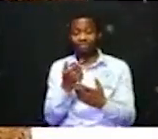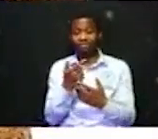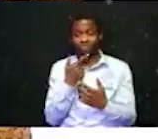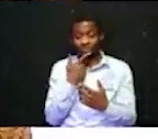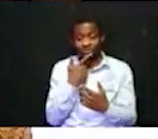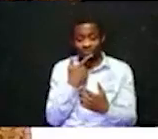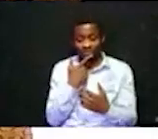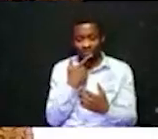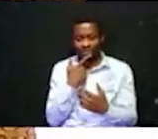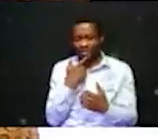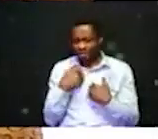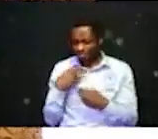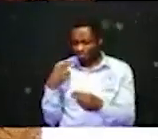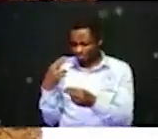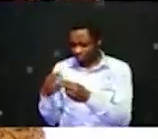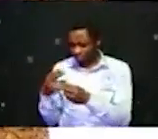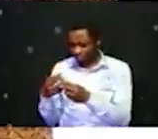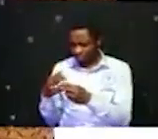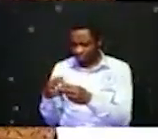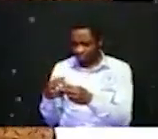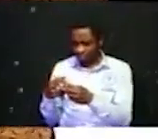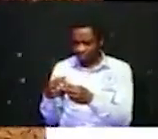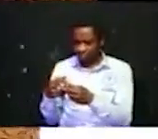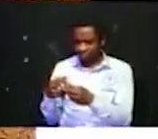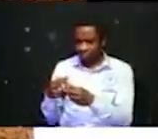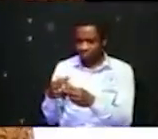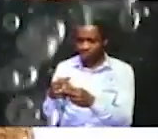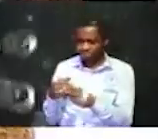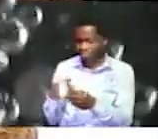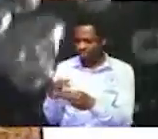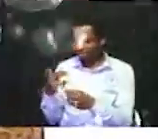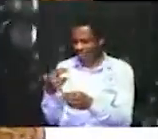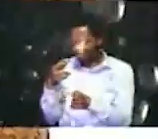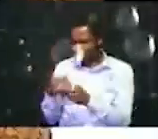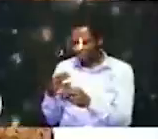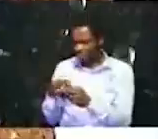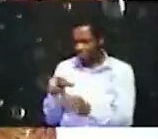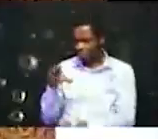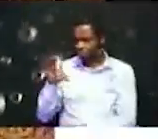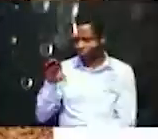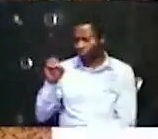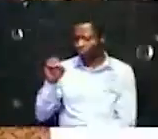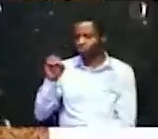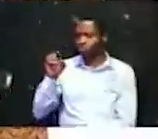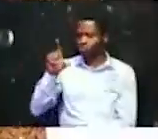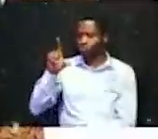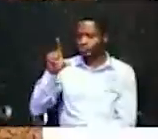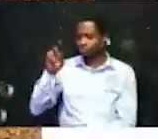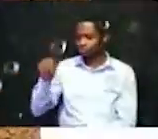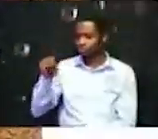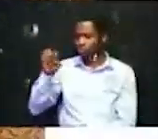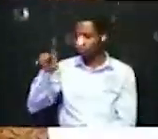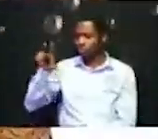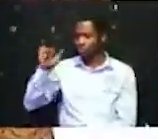known as the Italian regiment. Now, very maybe what Caesarea, ni ding edi Cornelio, or ye asrafu kuwa wa friend